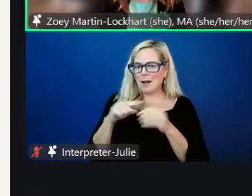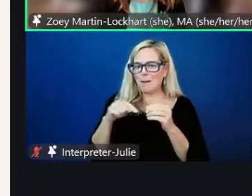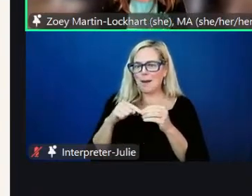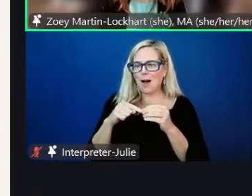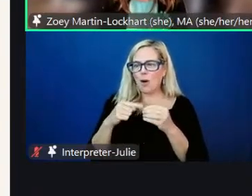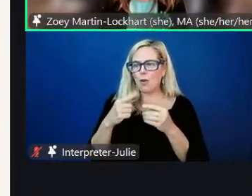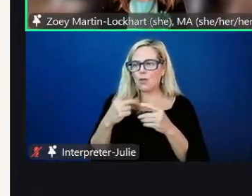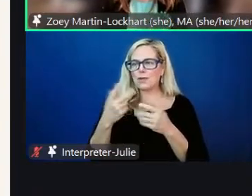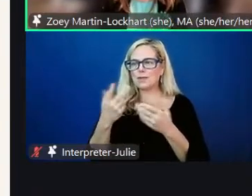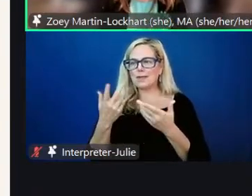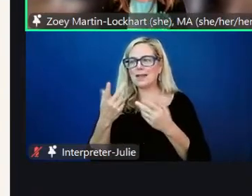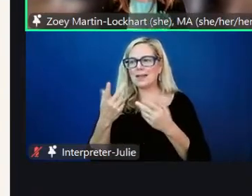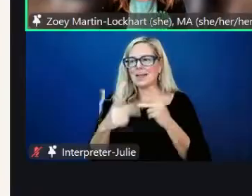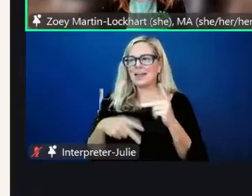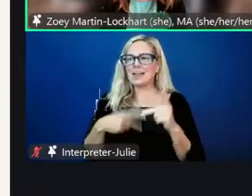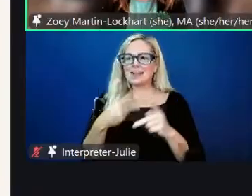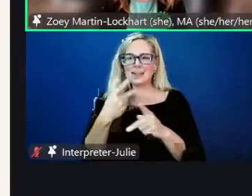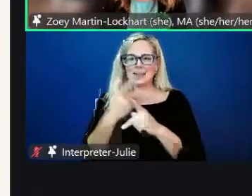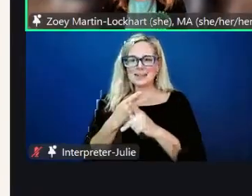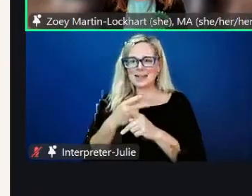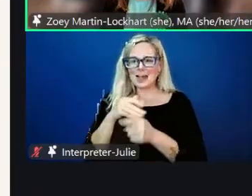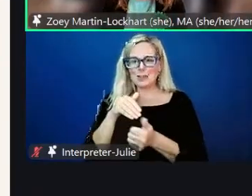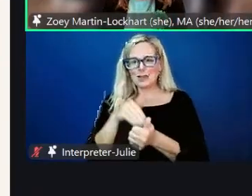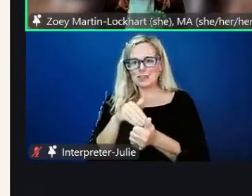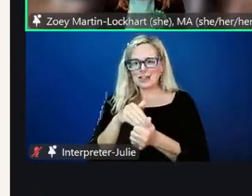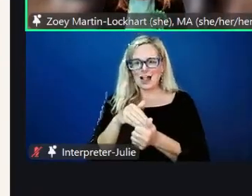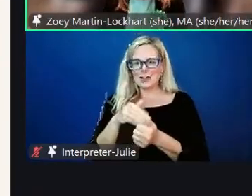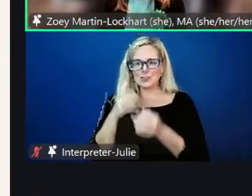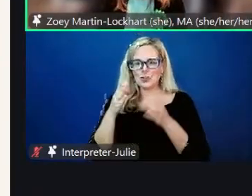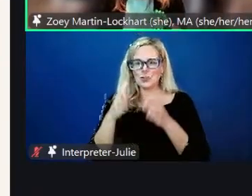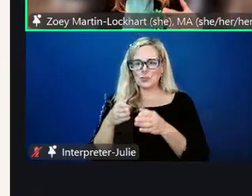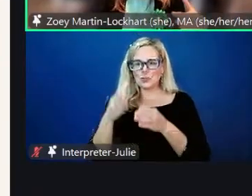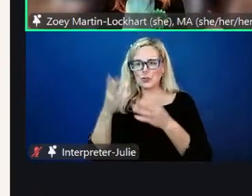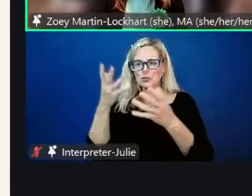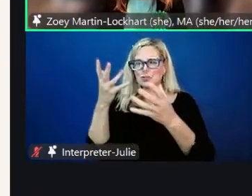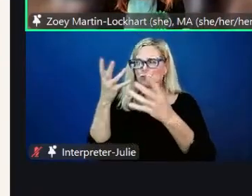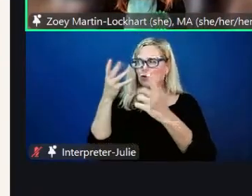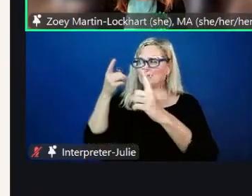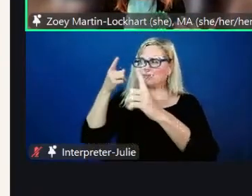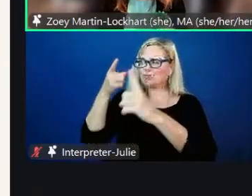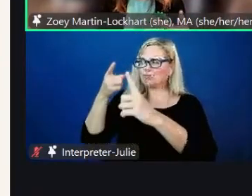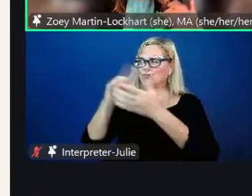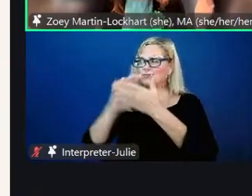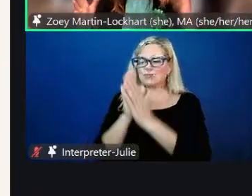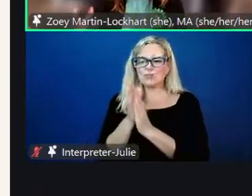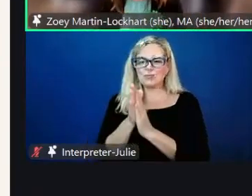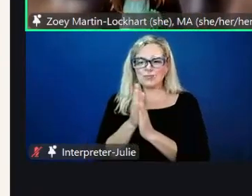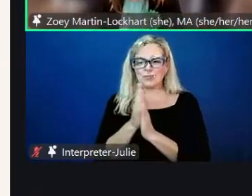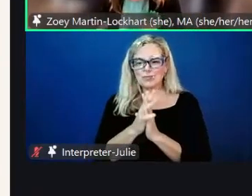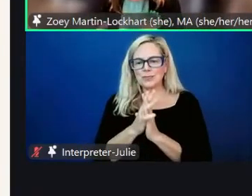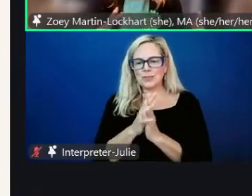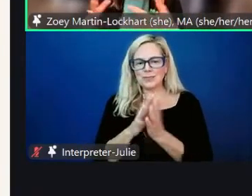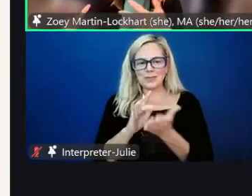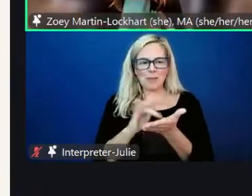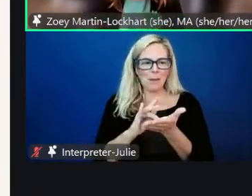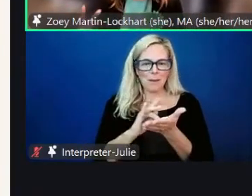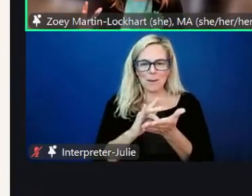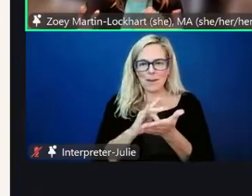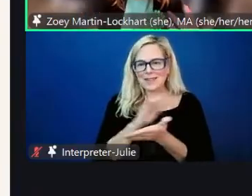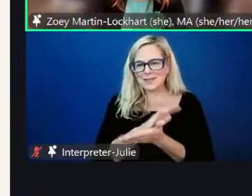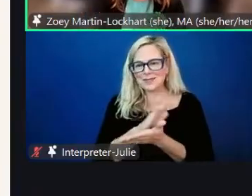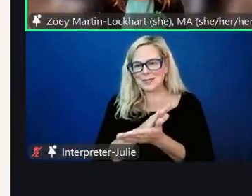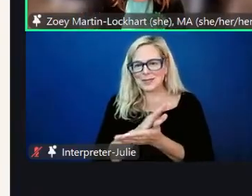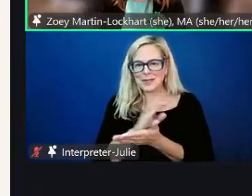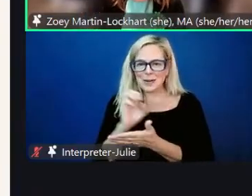of doctor folks strive to be, so their ontology. Medical disability epistemologies, like